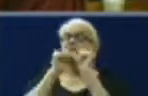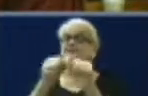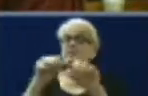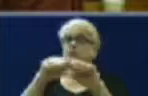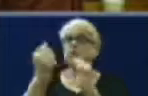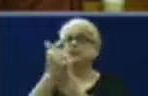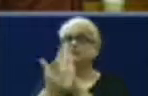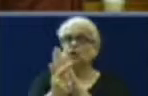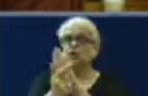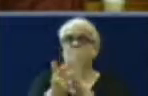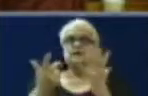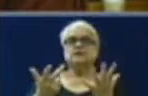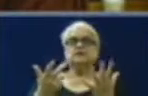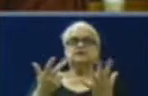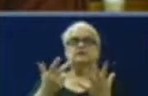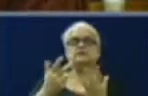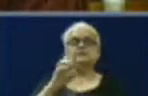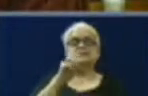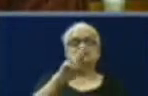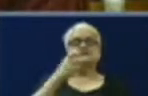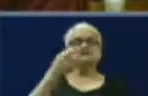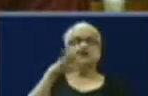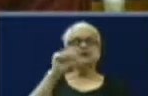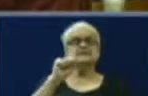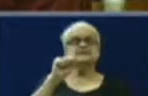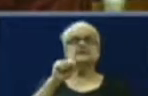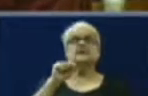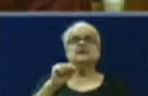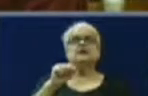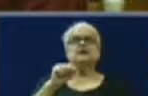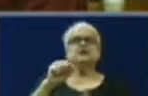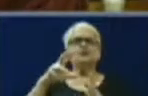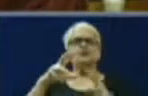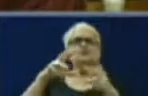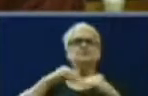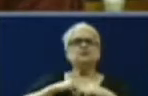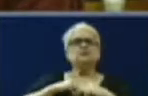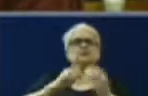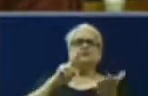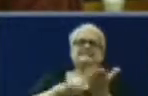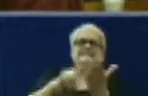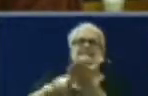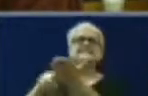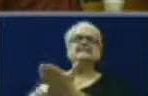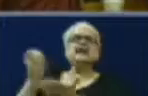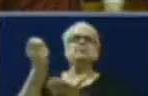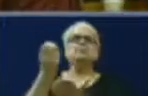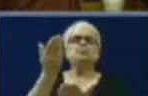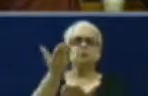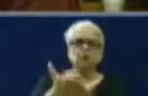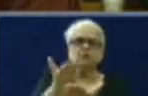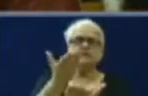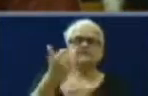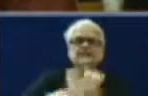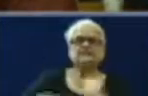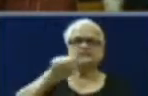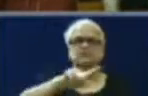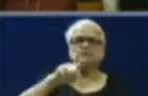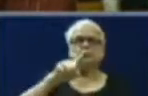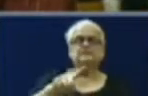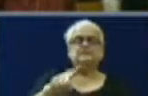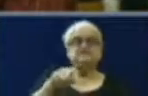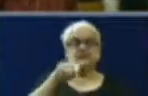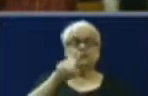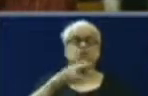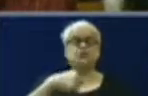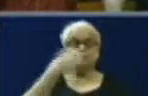Ironically, Dr. Hargens is statutorily required to receive signed proof from each of you within 60 days of your election or appointment, indicating that you have